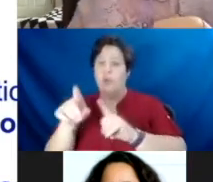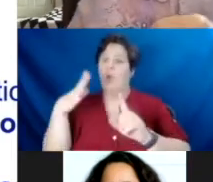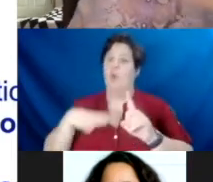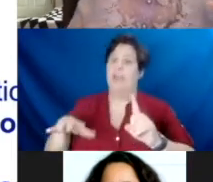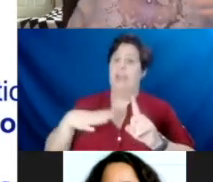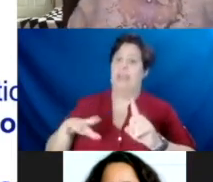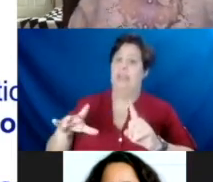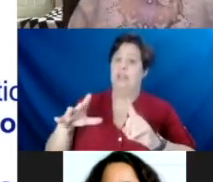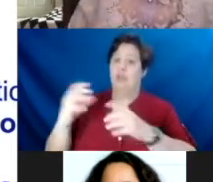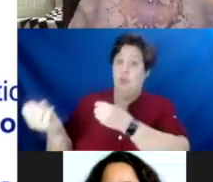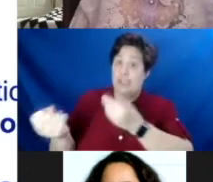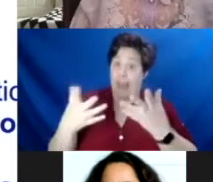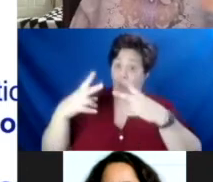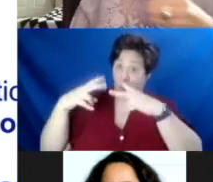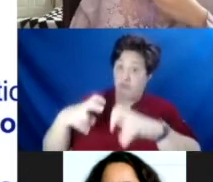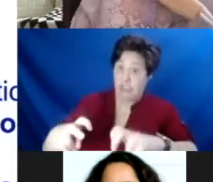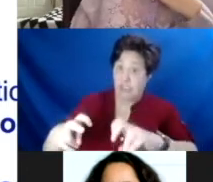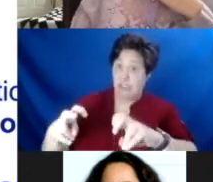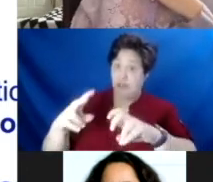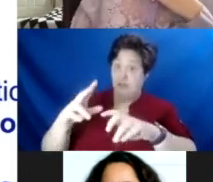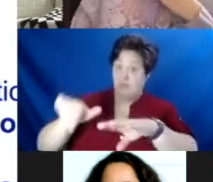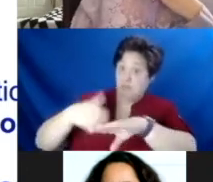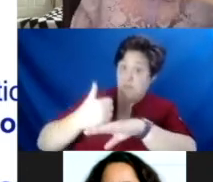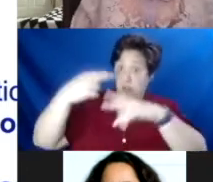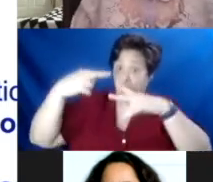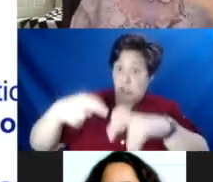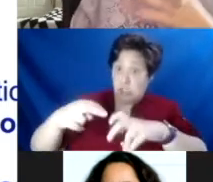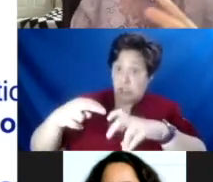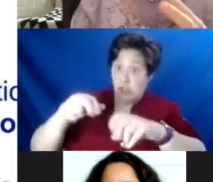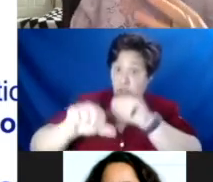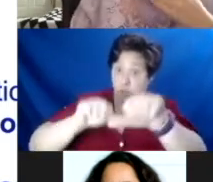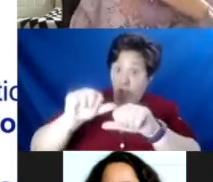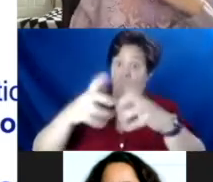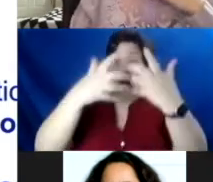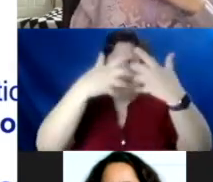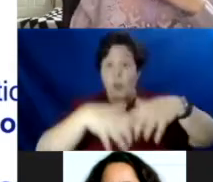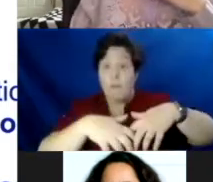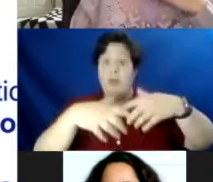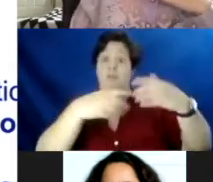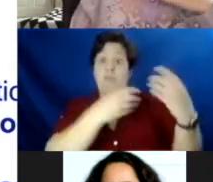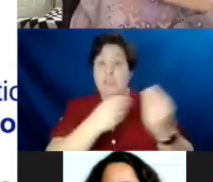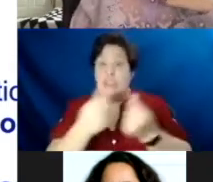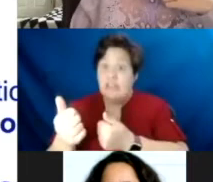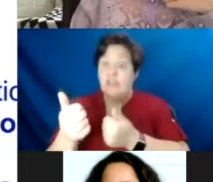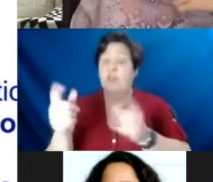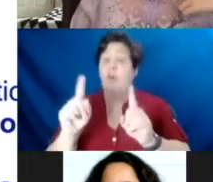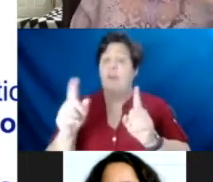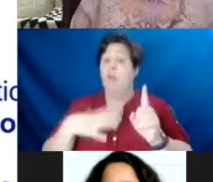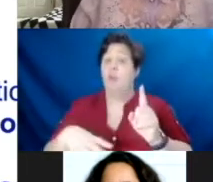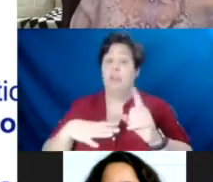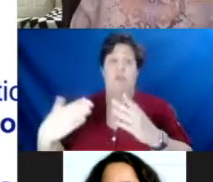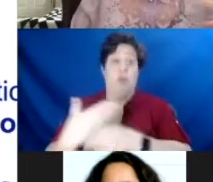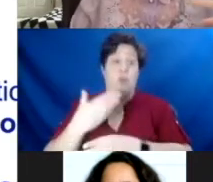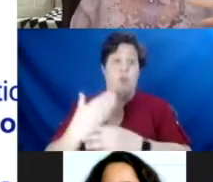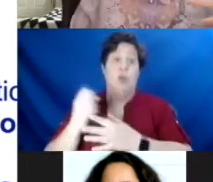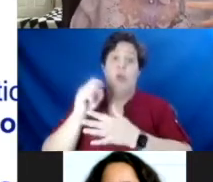to deliver research, to conduct this process of research, the equipment and material that you need for the work,